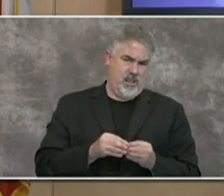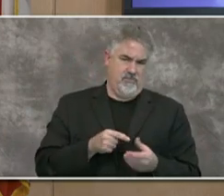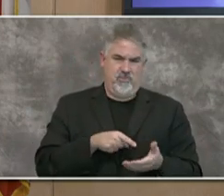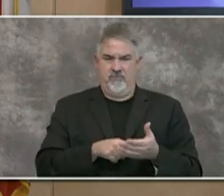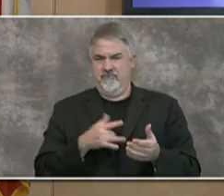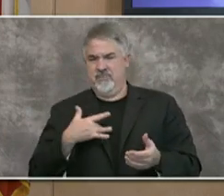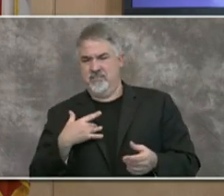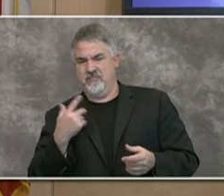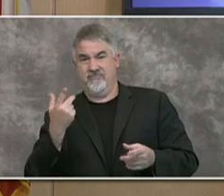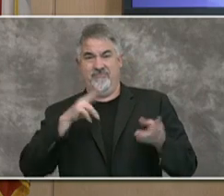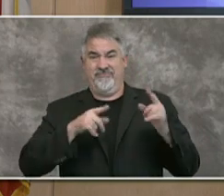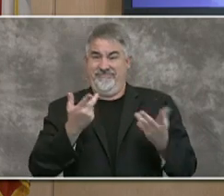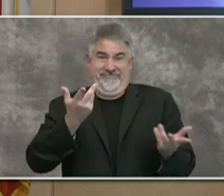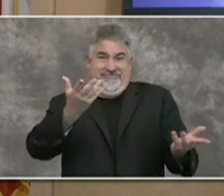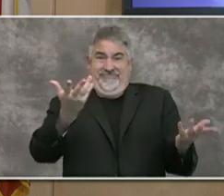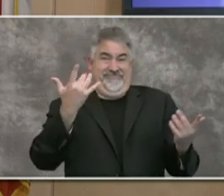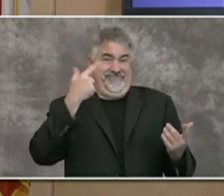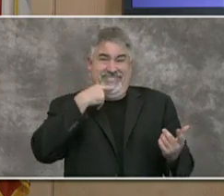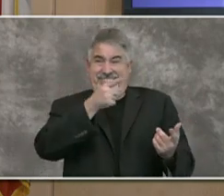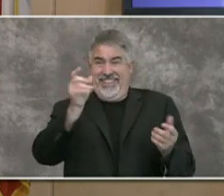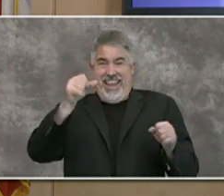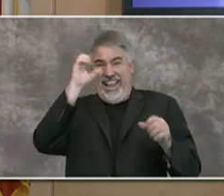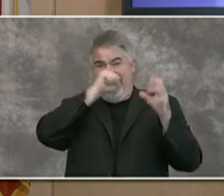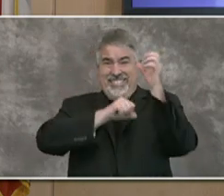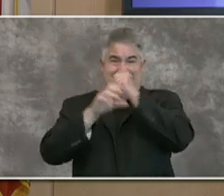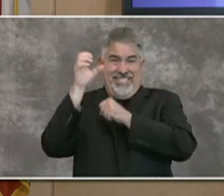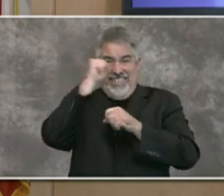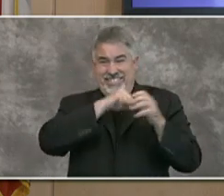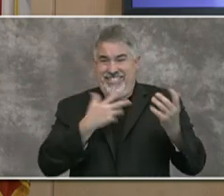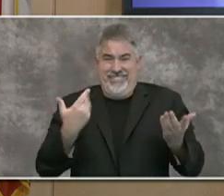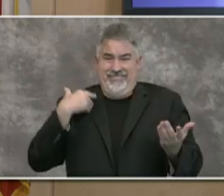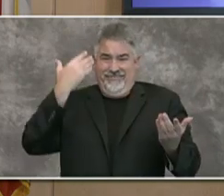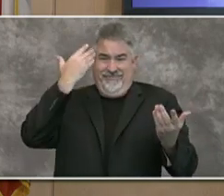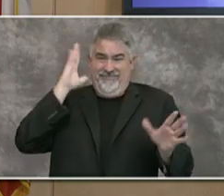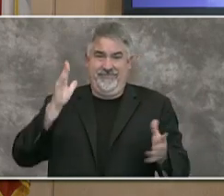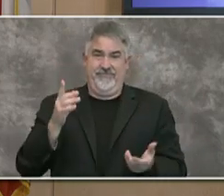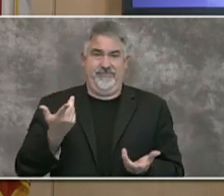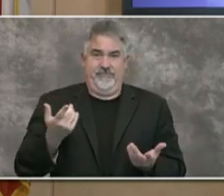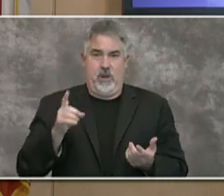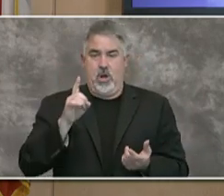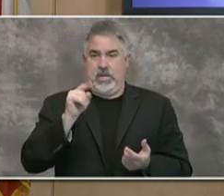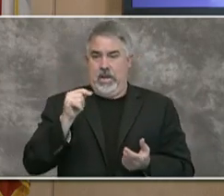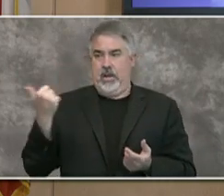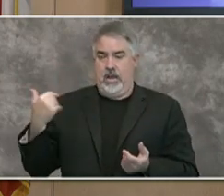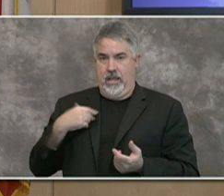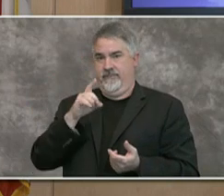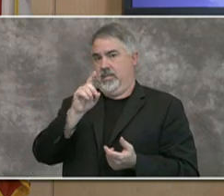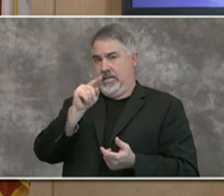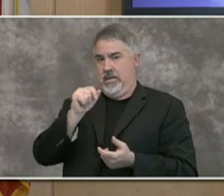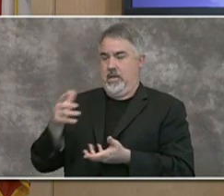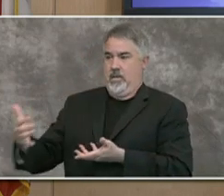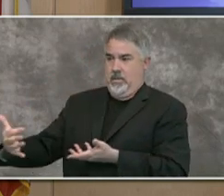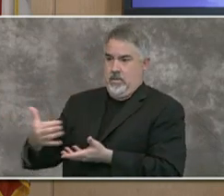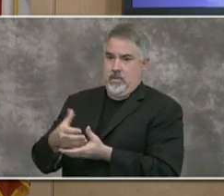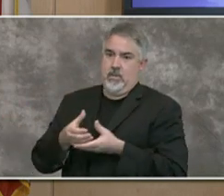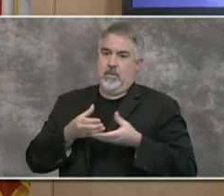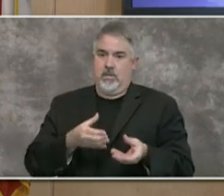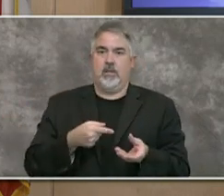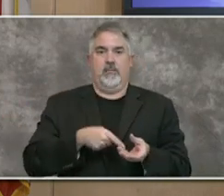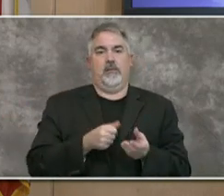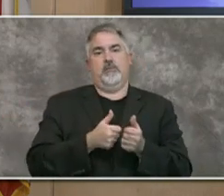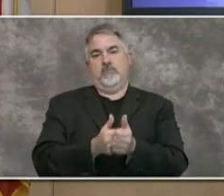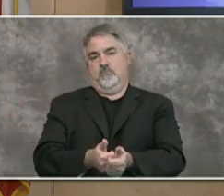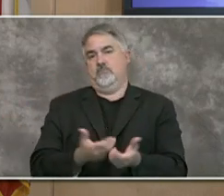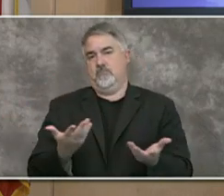moving as rapidly as we can with the data we presently have to run those models. But again, what we know for